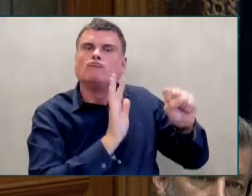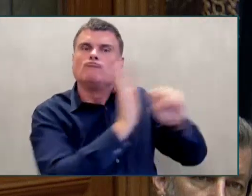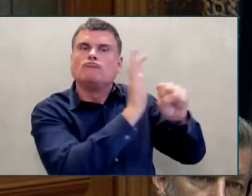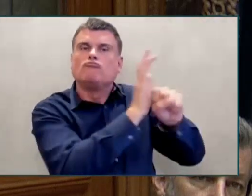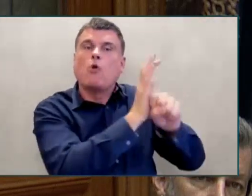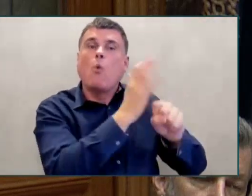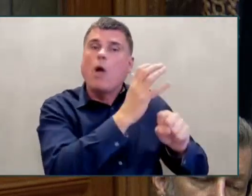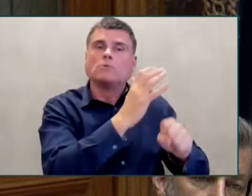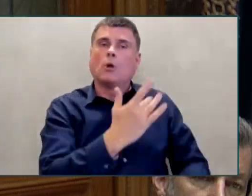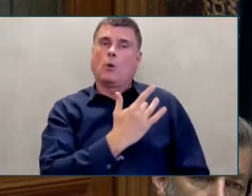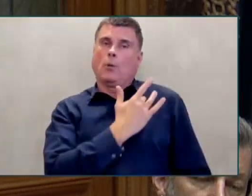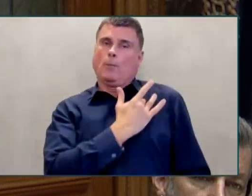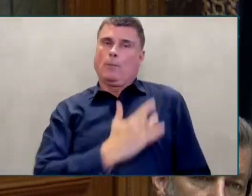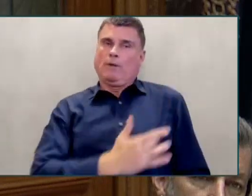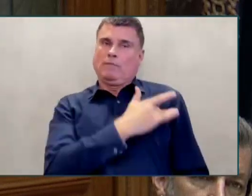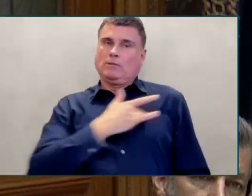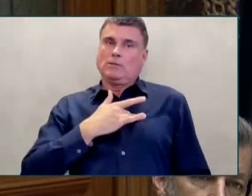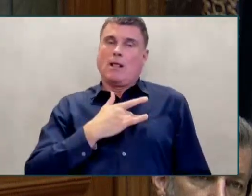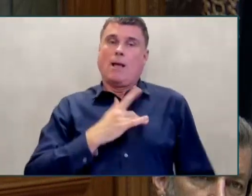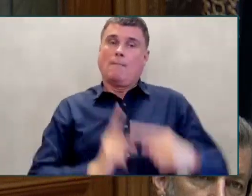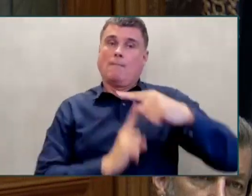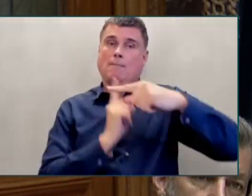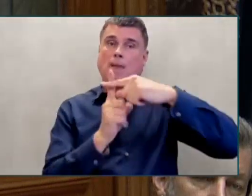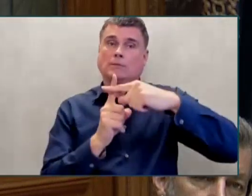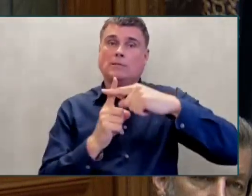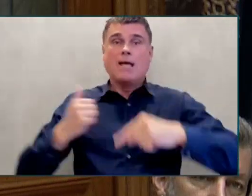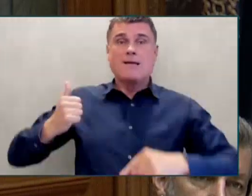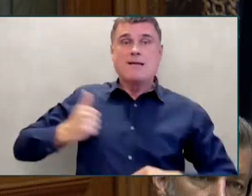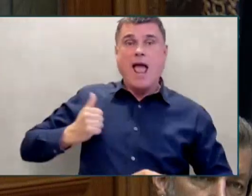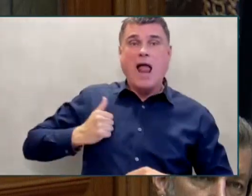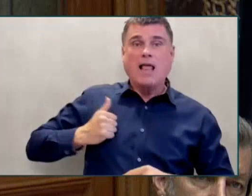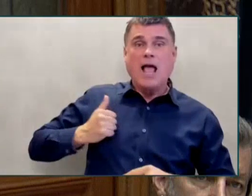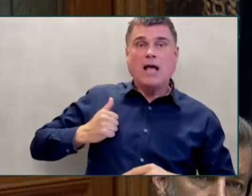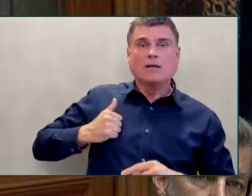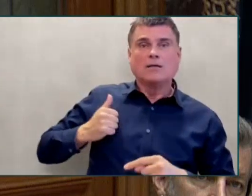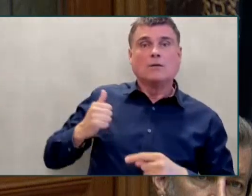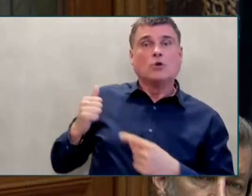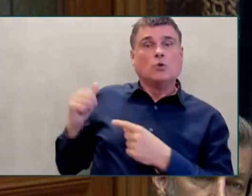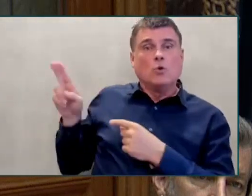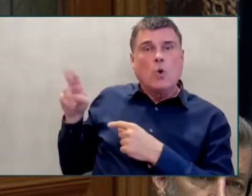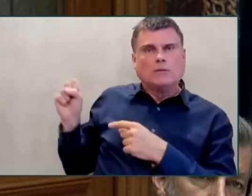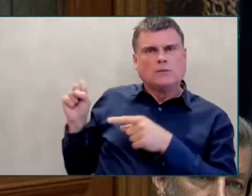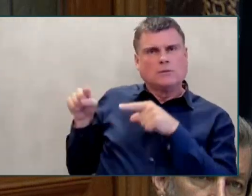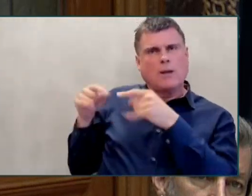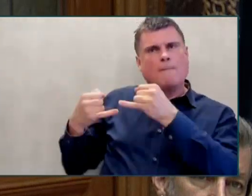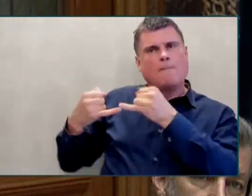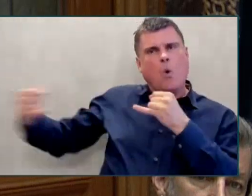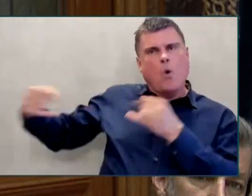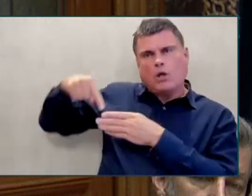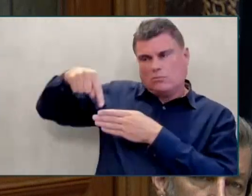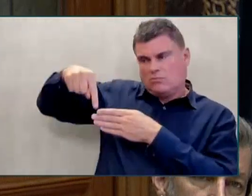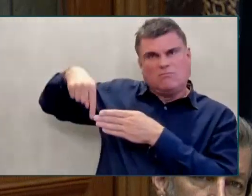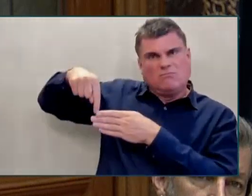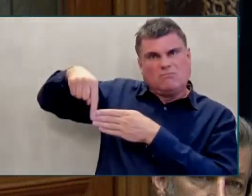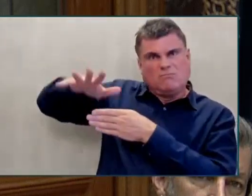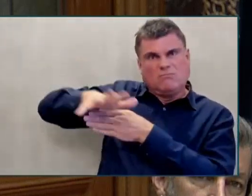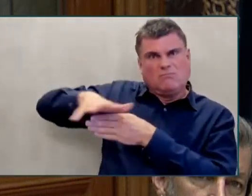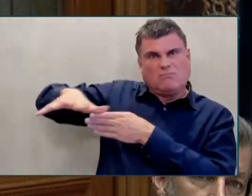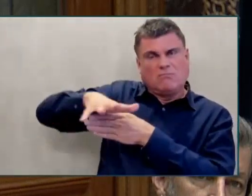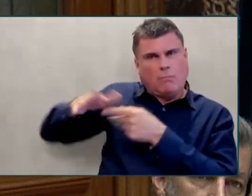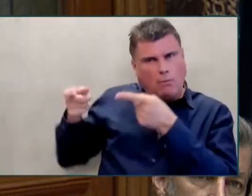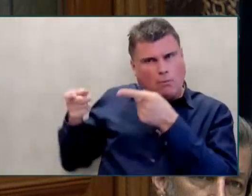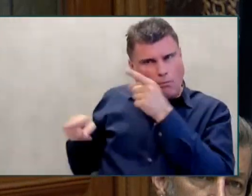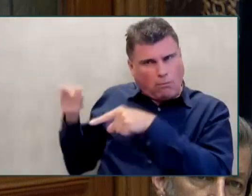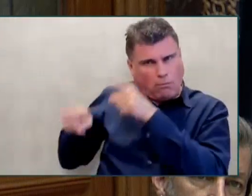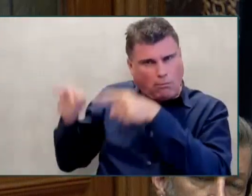according to FOI documents, the Minister of Environment and the former Minister of Energy and Mines wrote to the Federal Minister